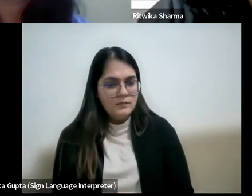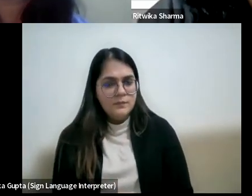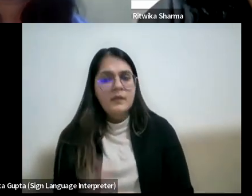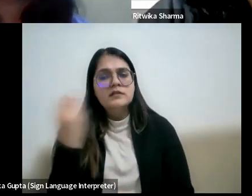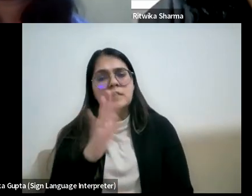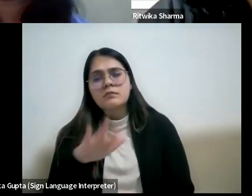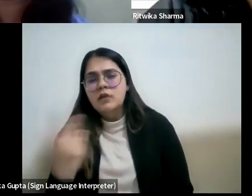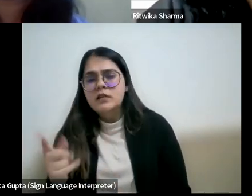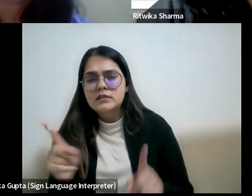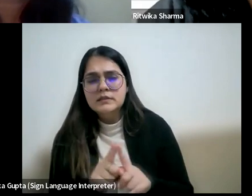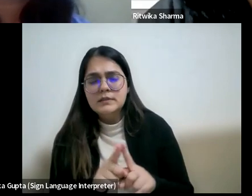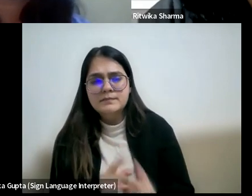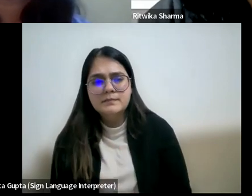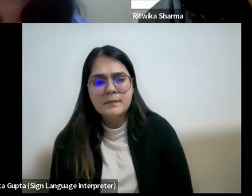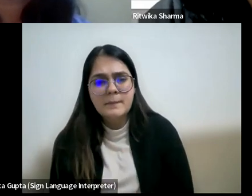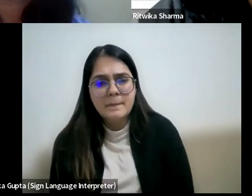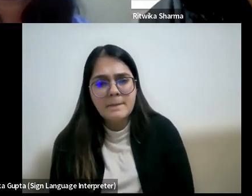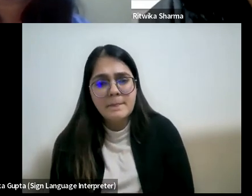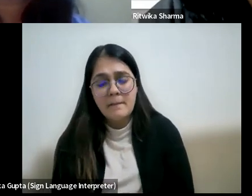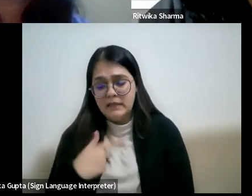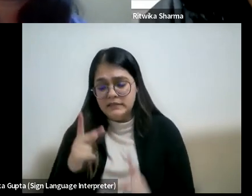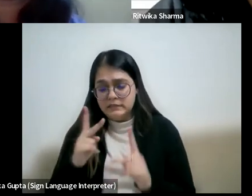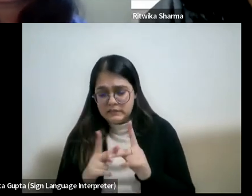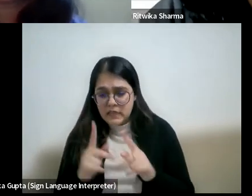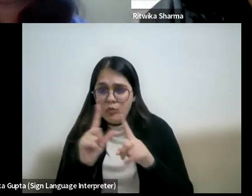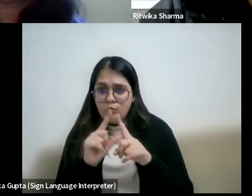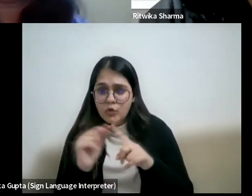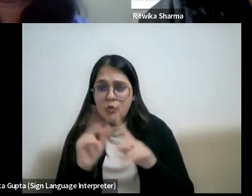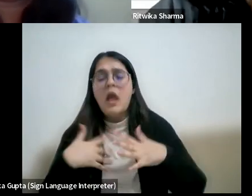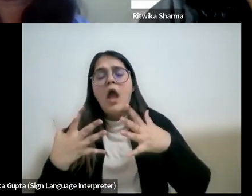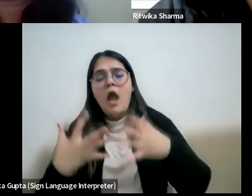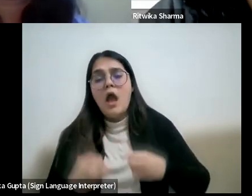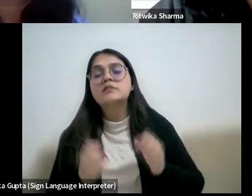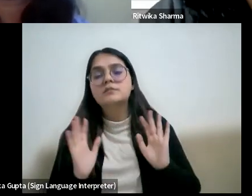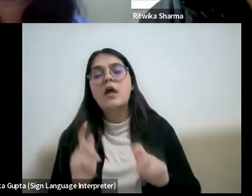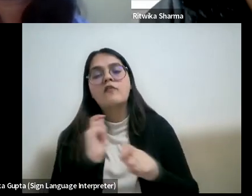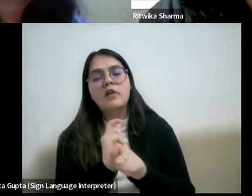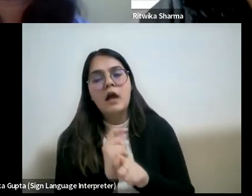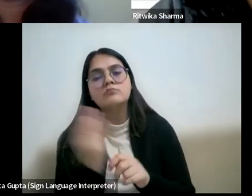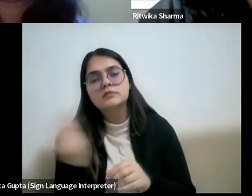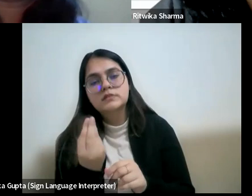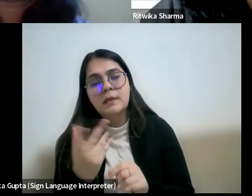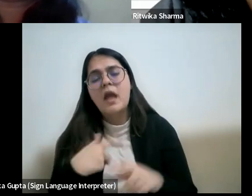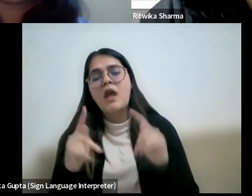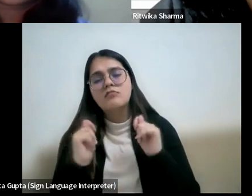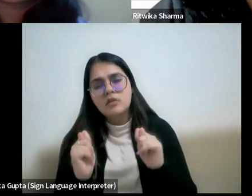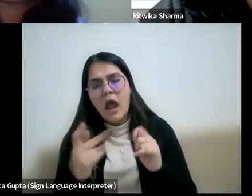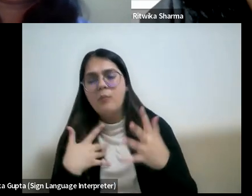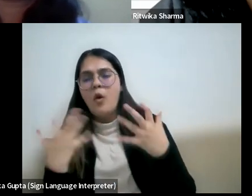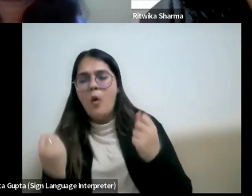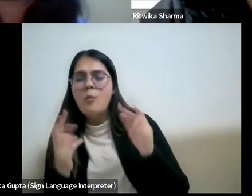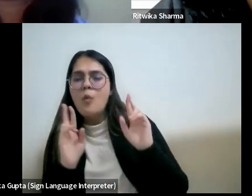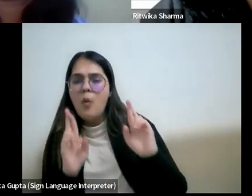And while we are still able to accept that, we are trying and still holding on to the hope